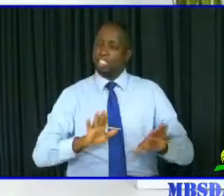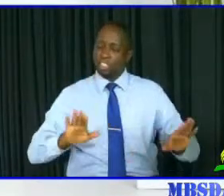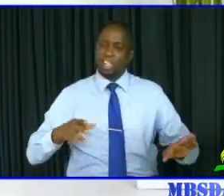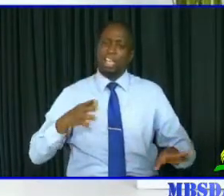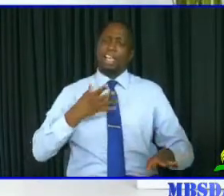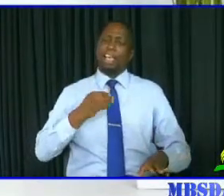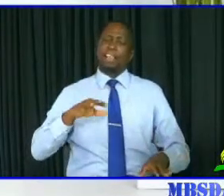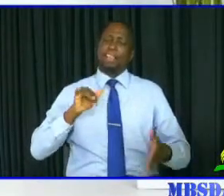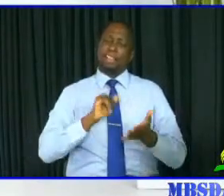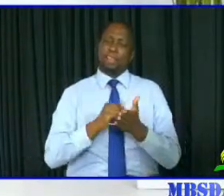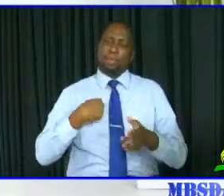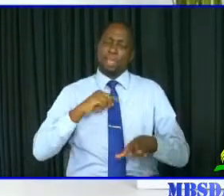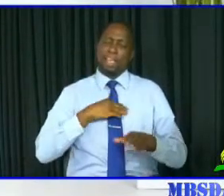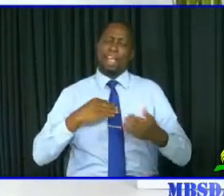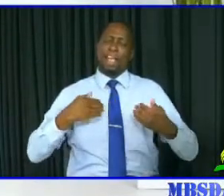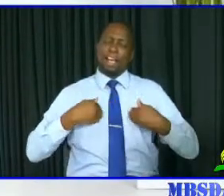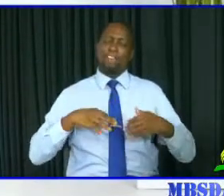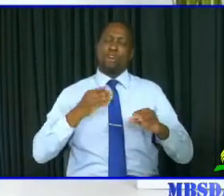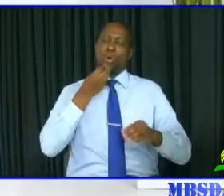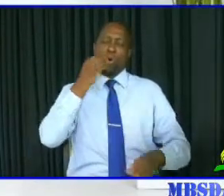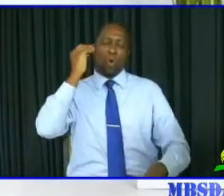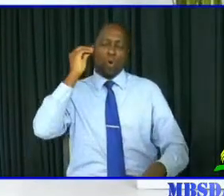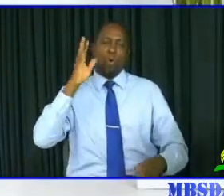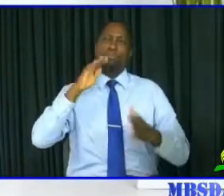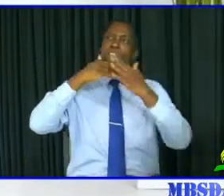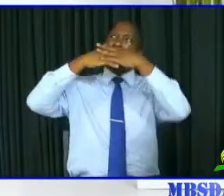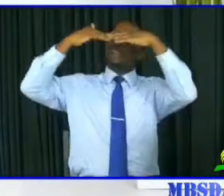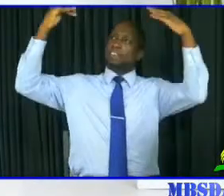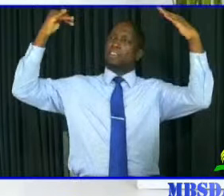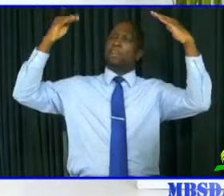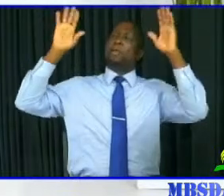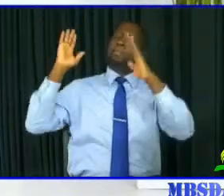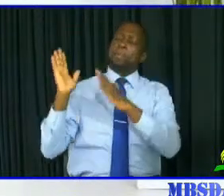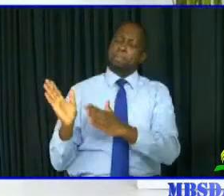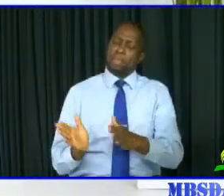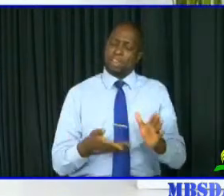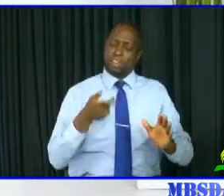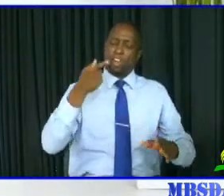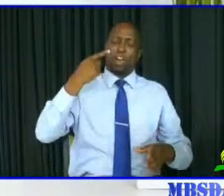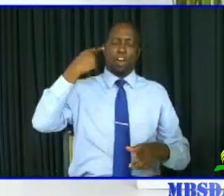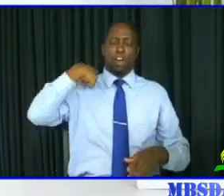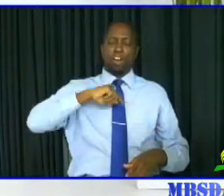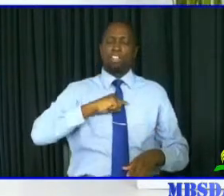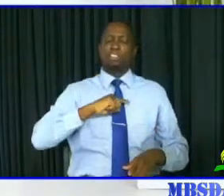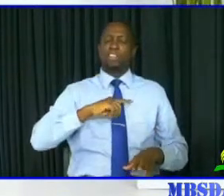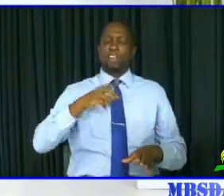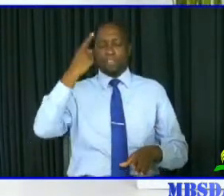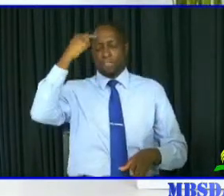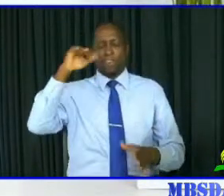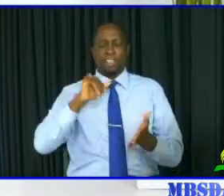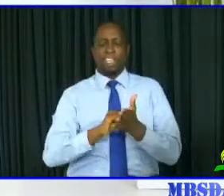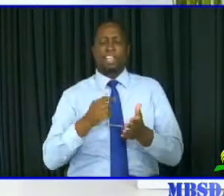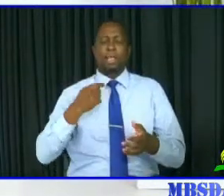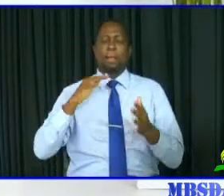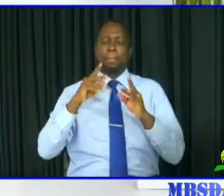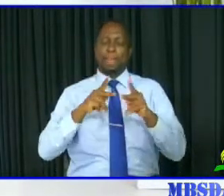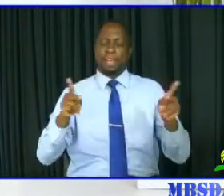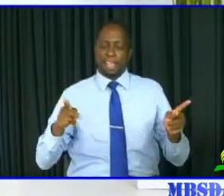beyond the sky. Lord, prepare us for that place, even as you prepare that place for